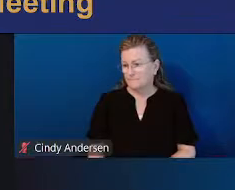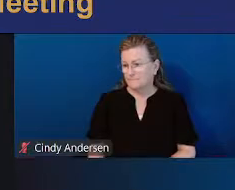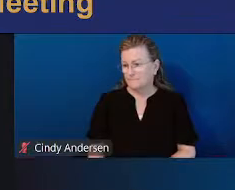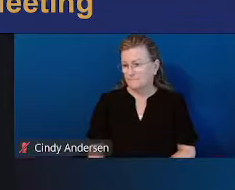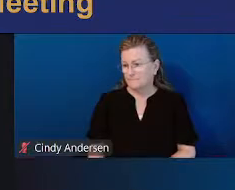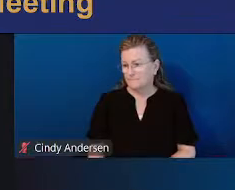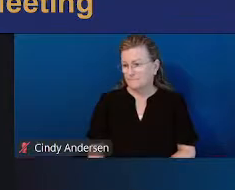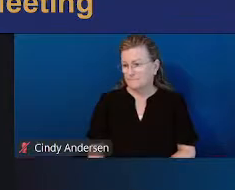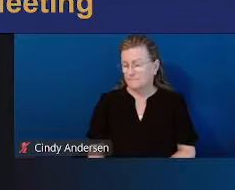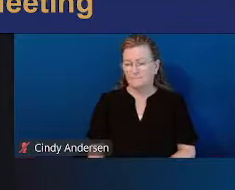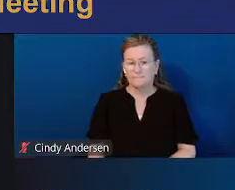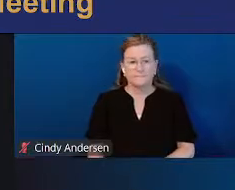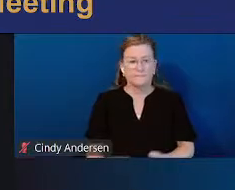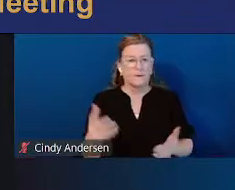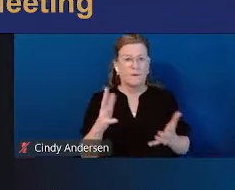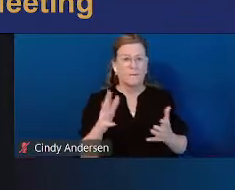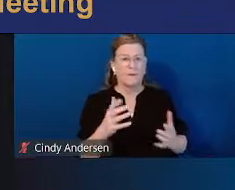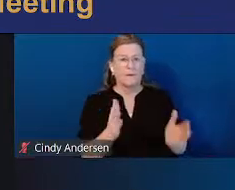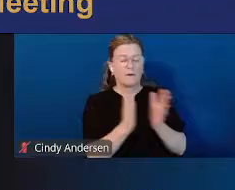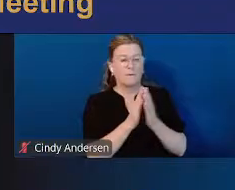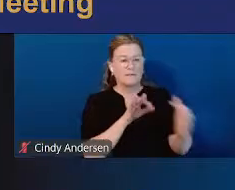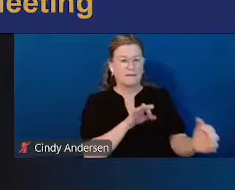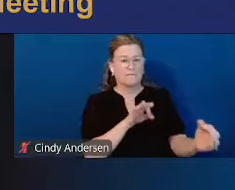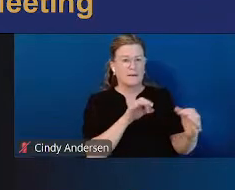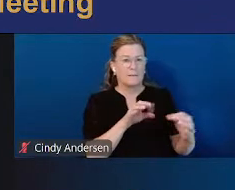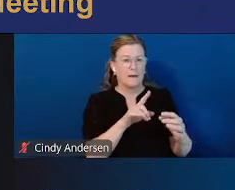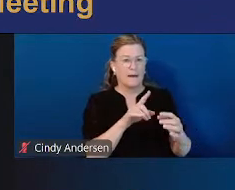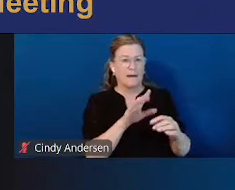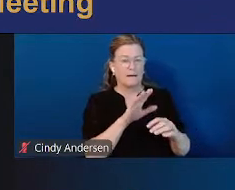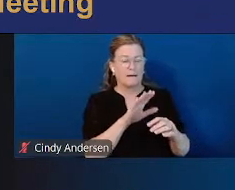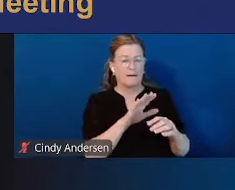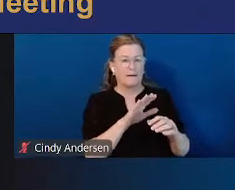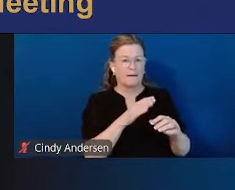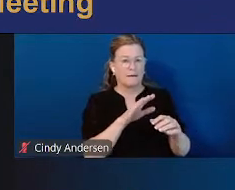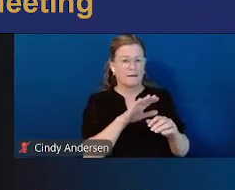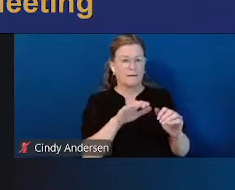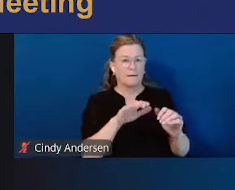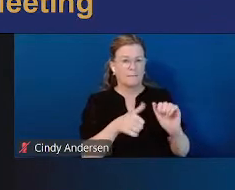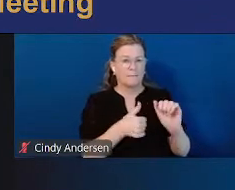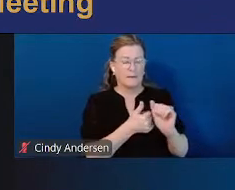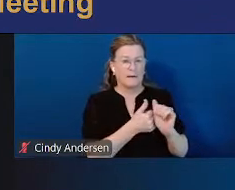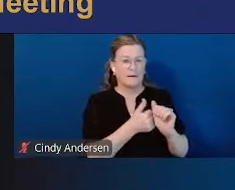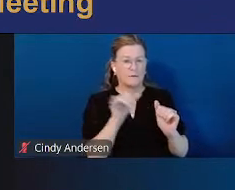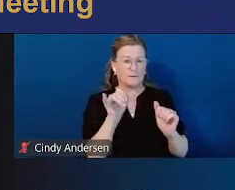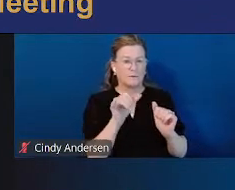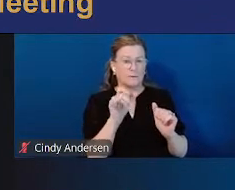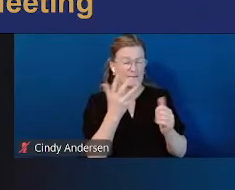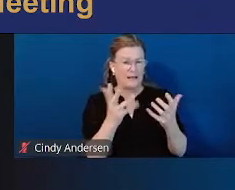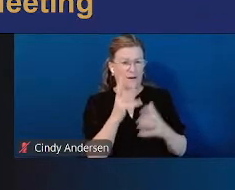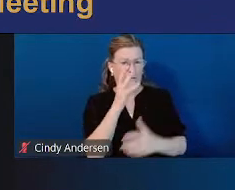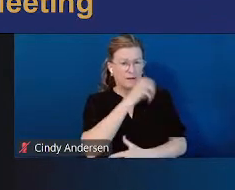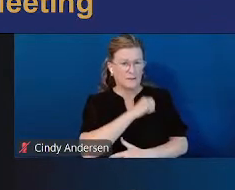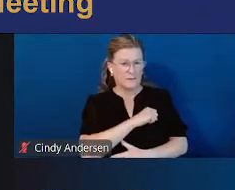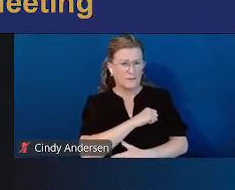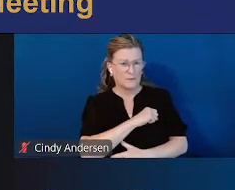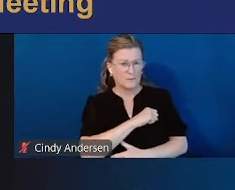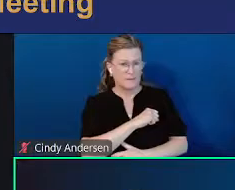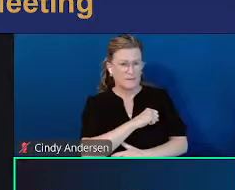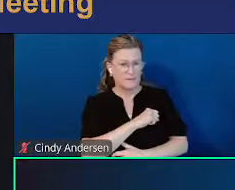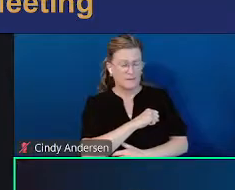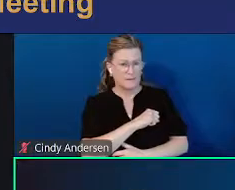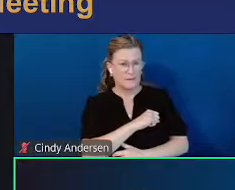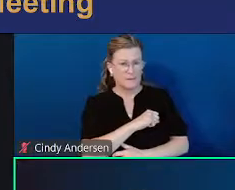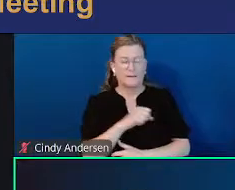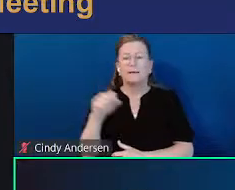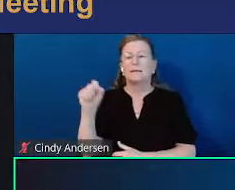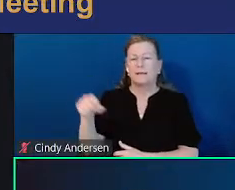What about requesting feedback on the back end as well? Or is that already worked in or assumed?